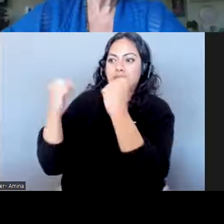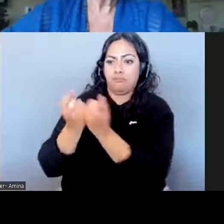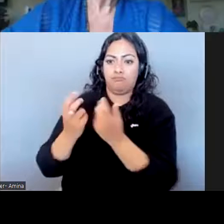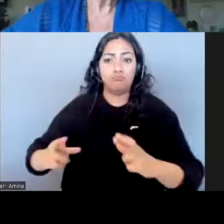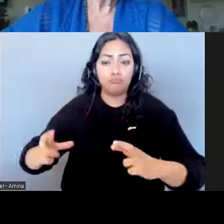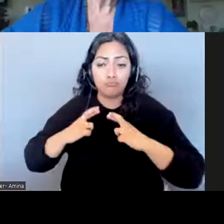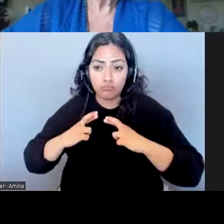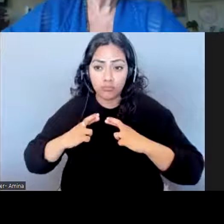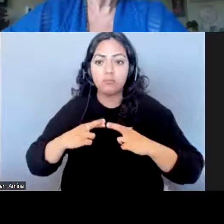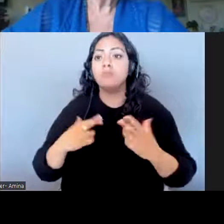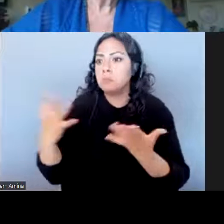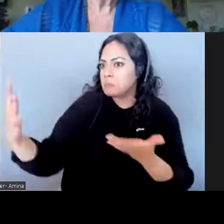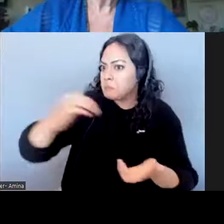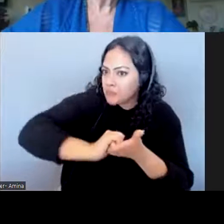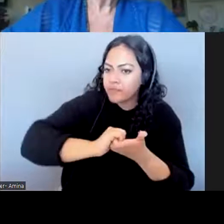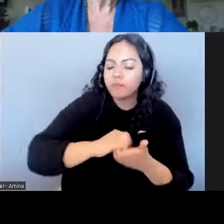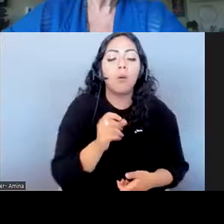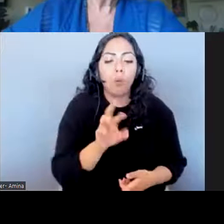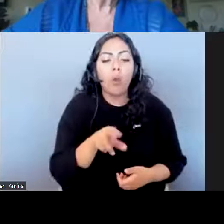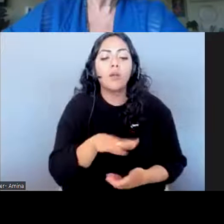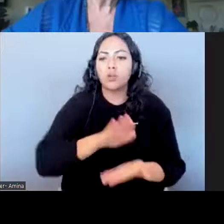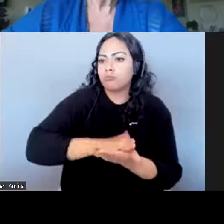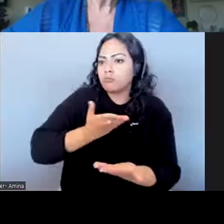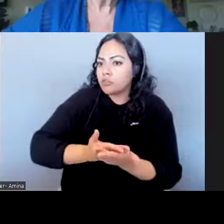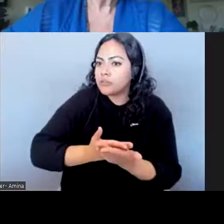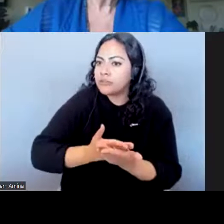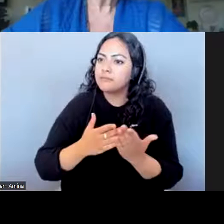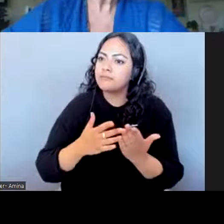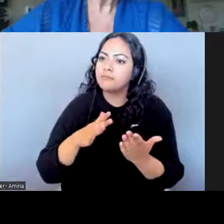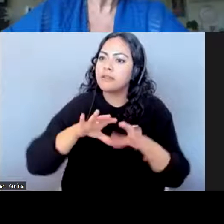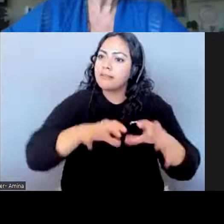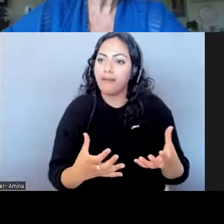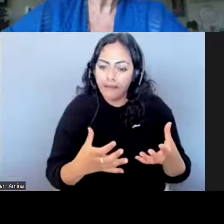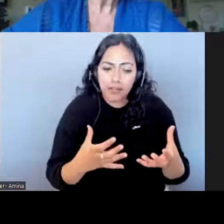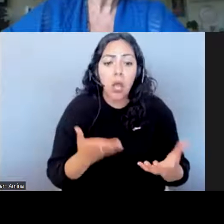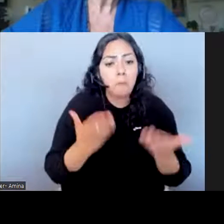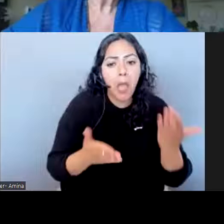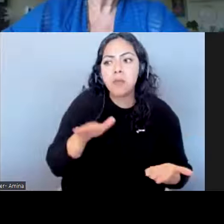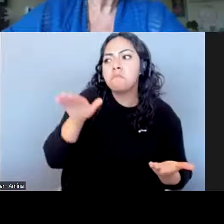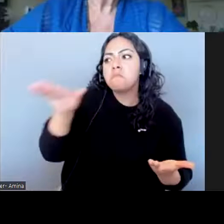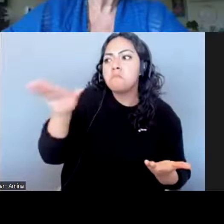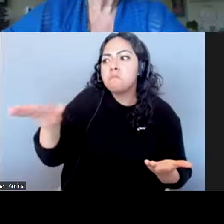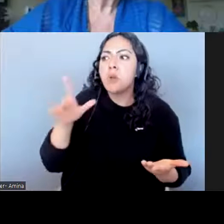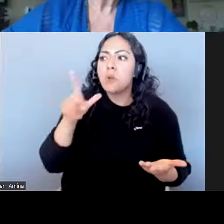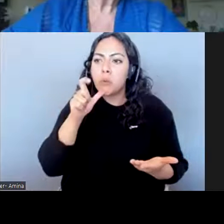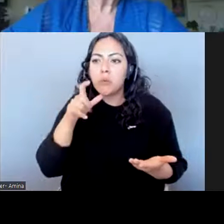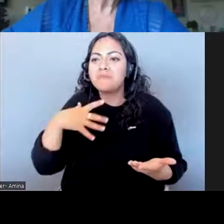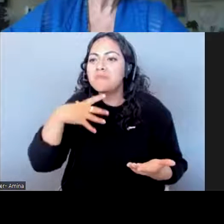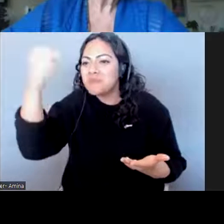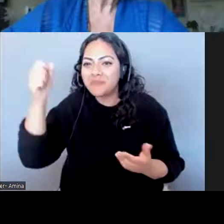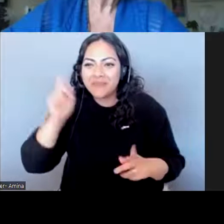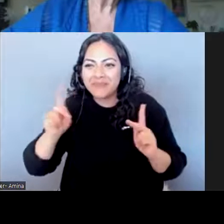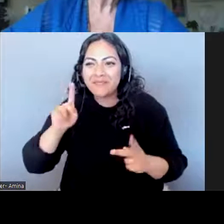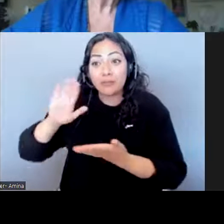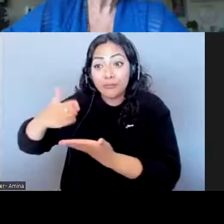class, well, we just might want to tap into those recipes from yesteryear and get our seniors involved in helping us. And there's Lo shaking her head.